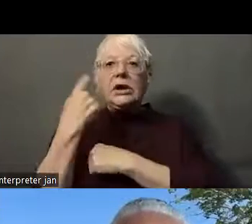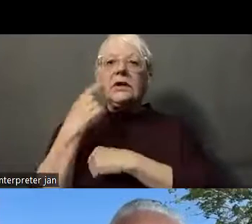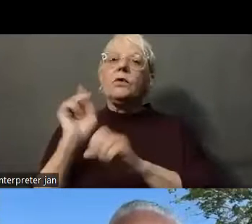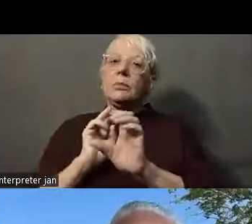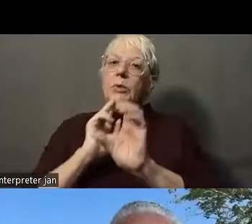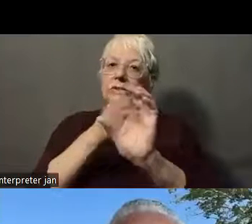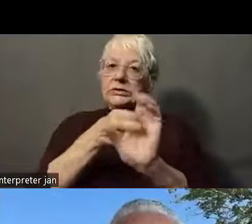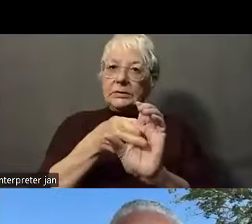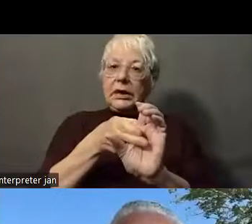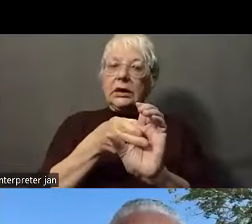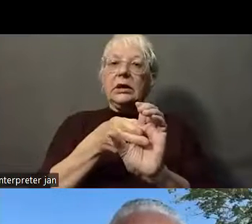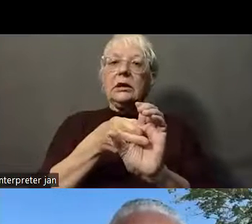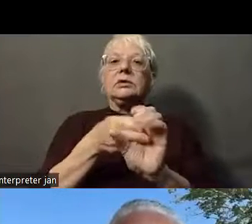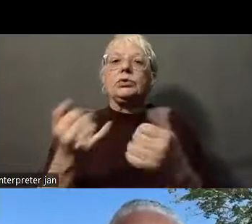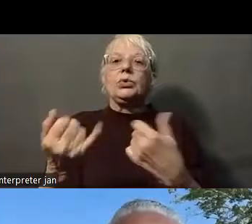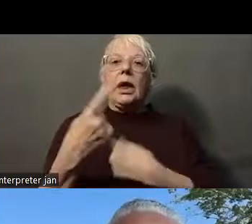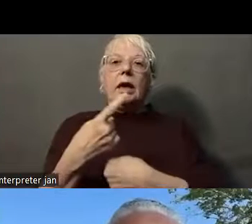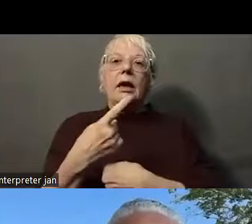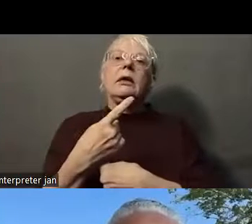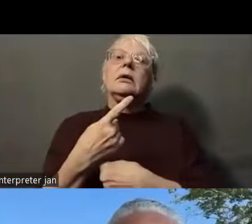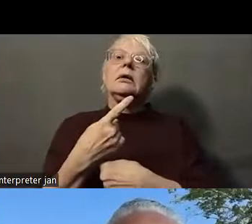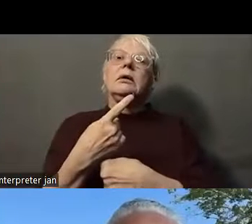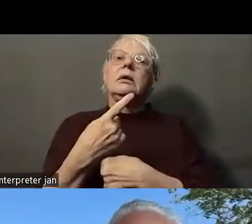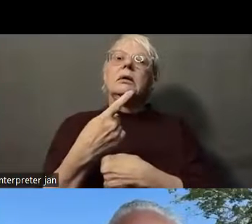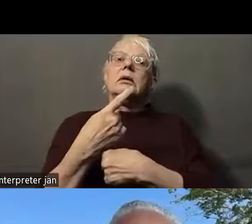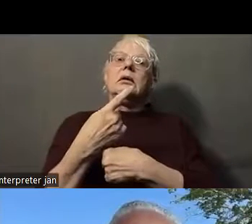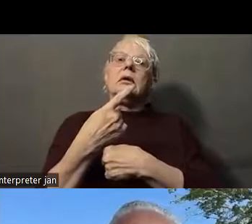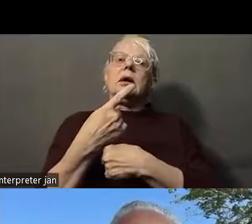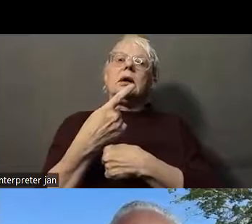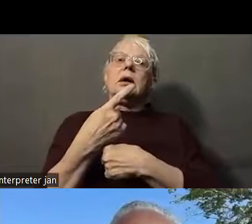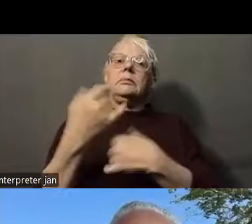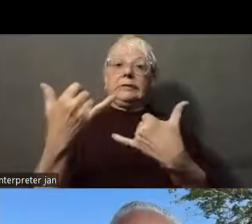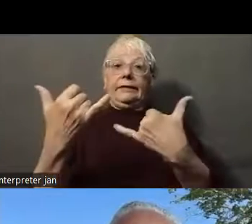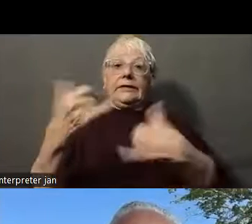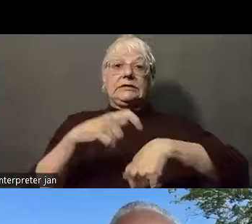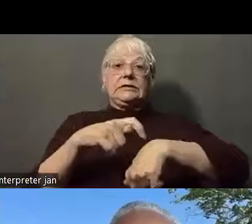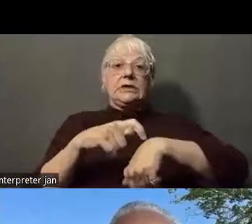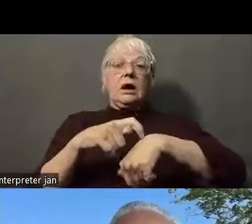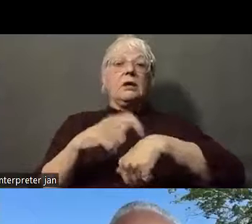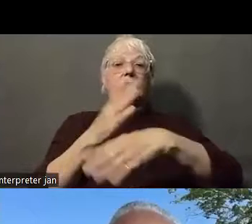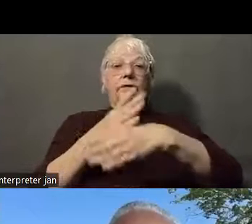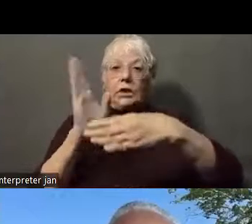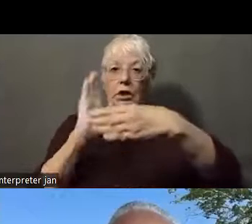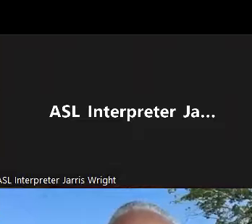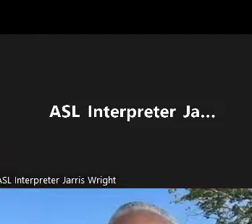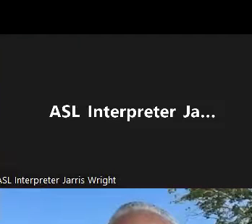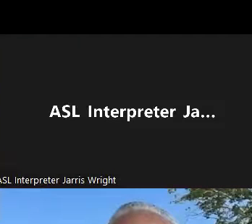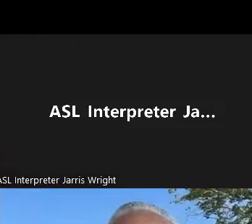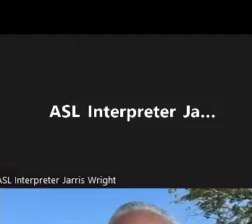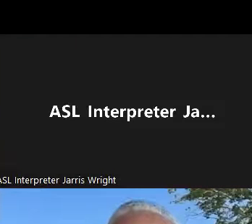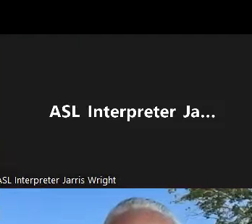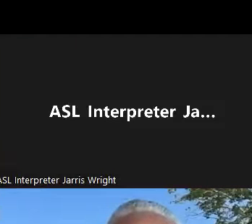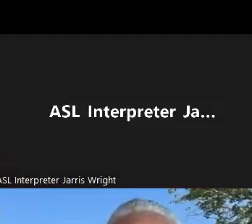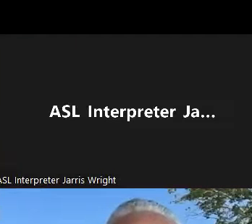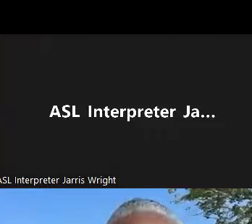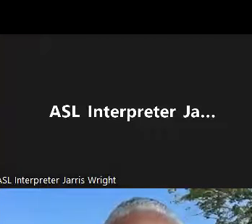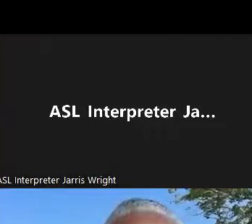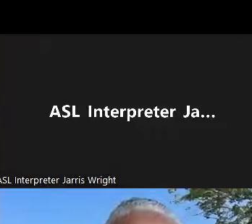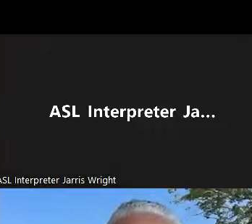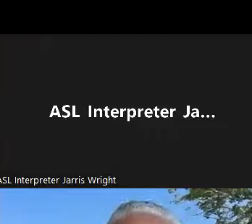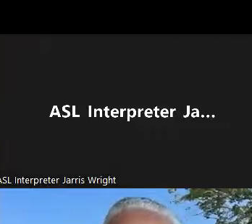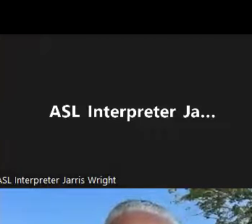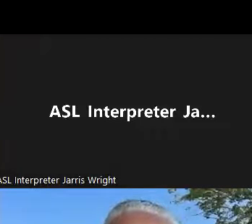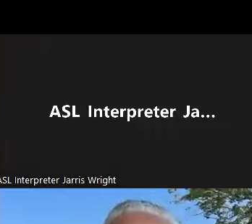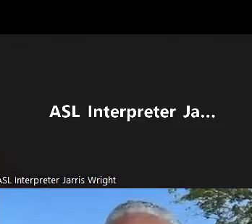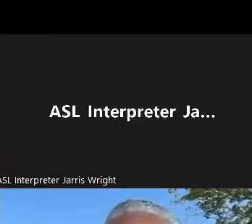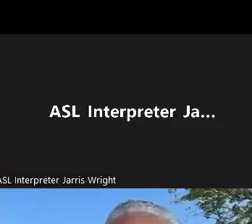participating today. At this time, we have concluded our presentation. If you would like